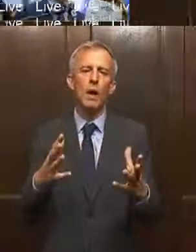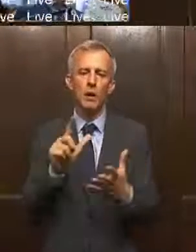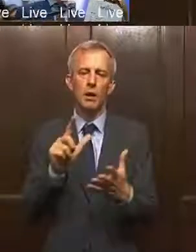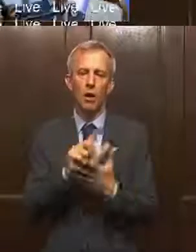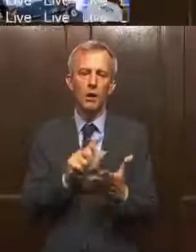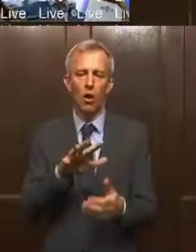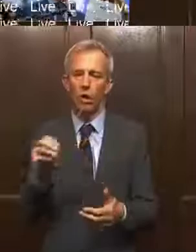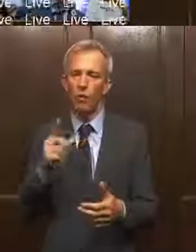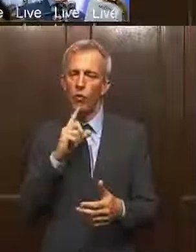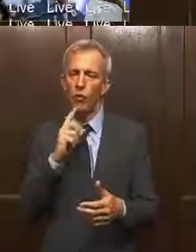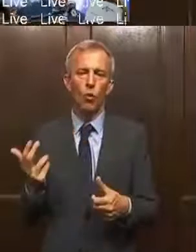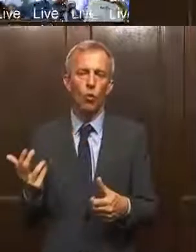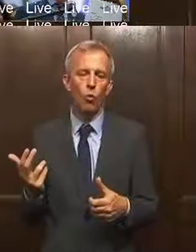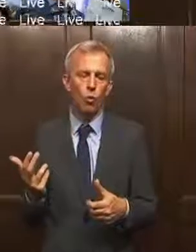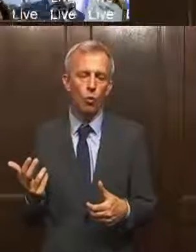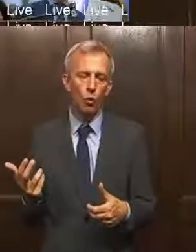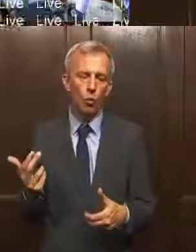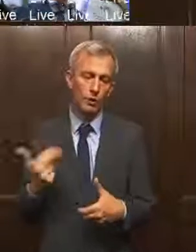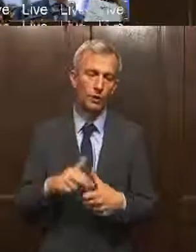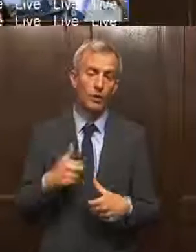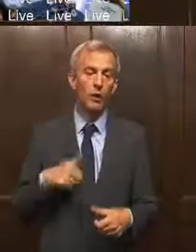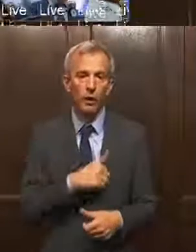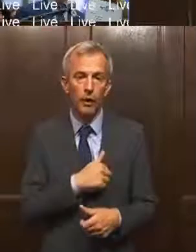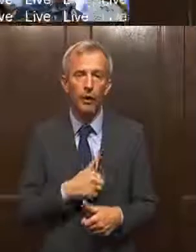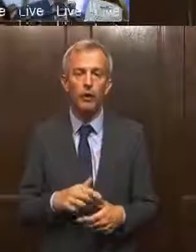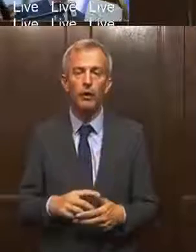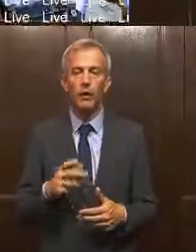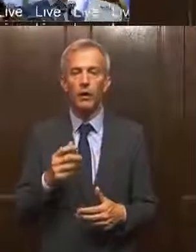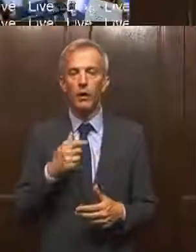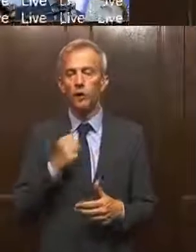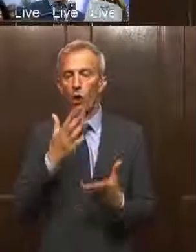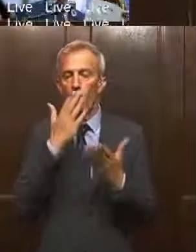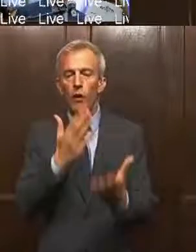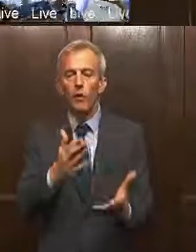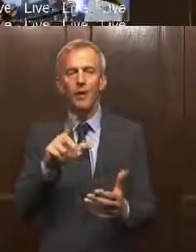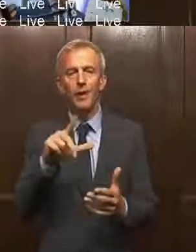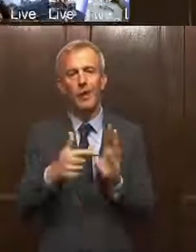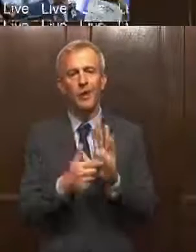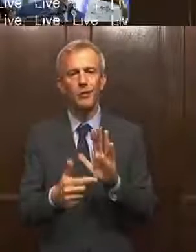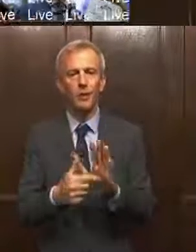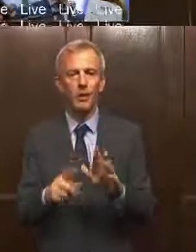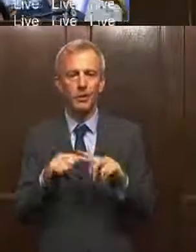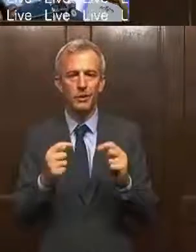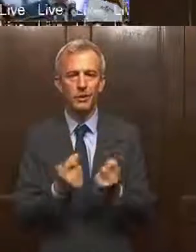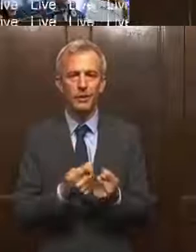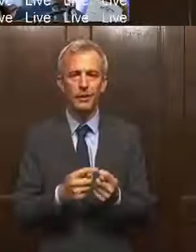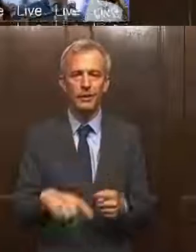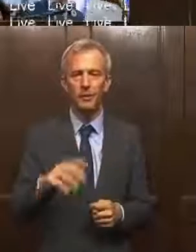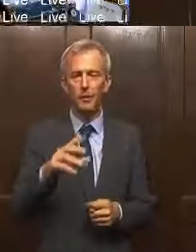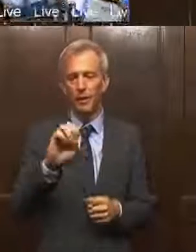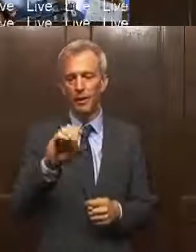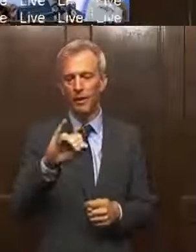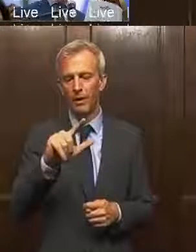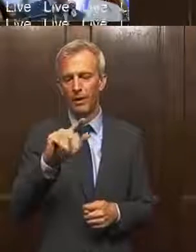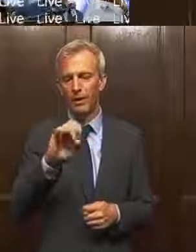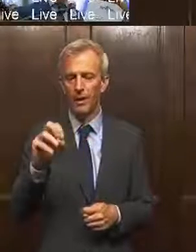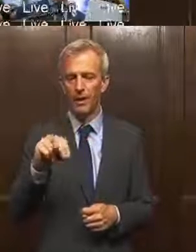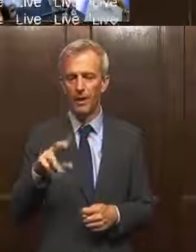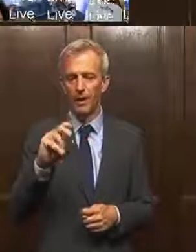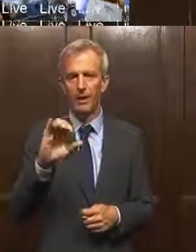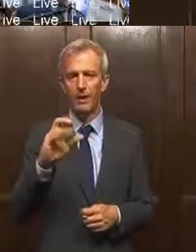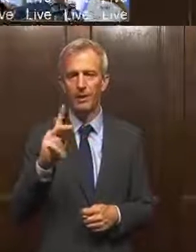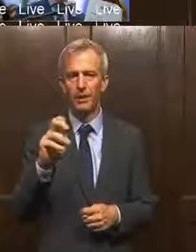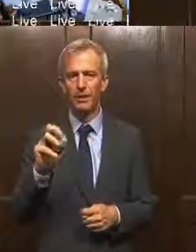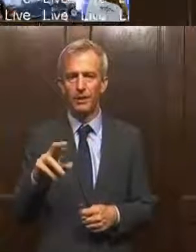tonight. But let me give you a special thanks to LA Represents' talented leadership team of Jesse Kornberg, Eileen Decker, Diego